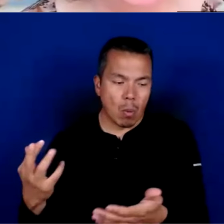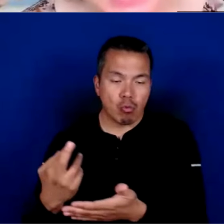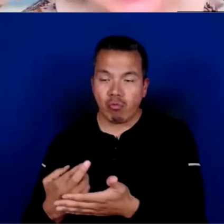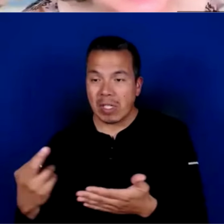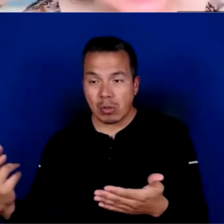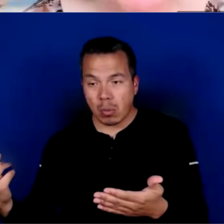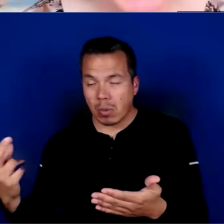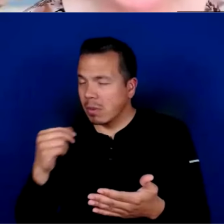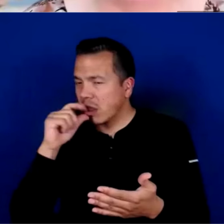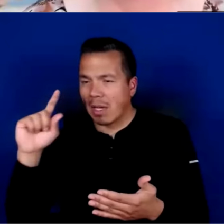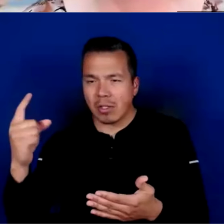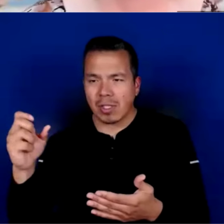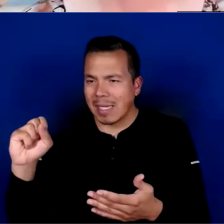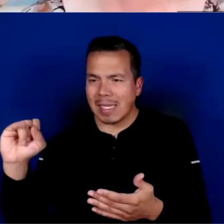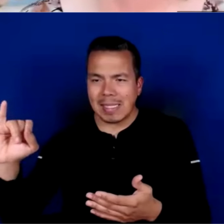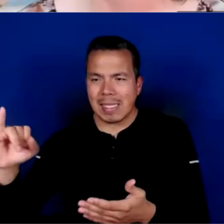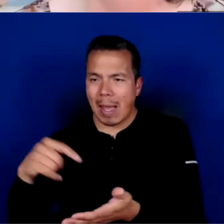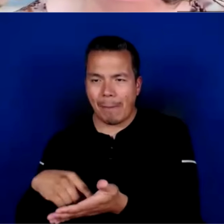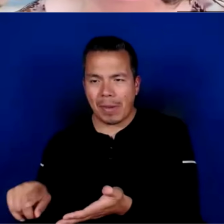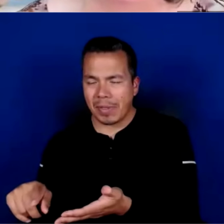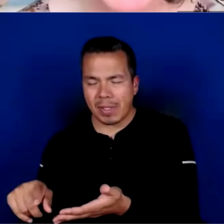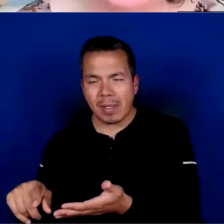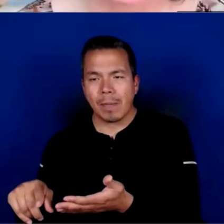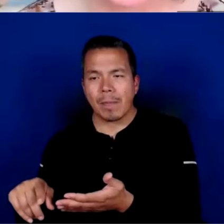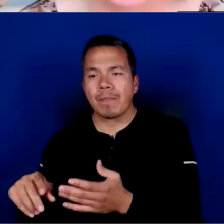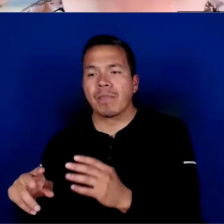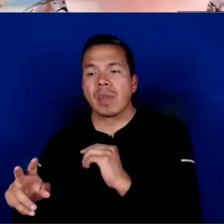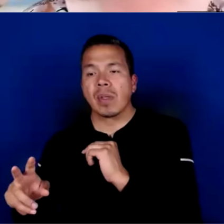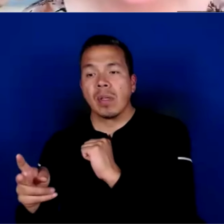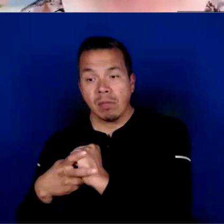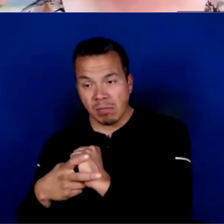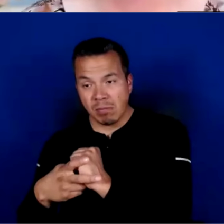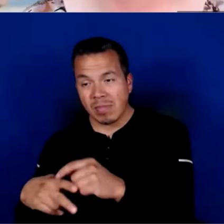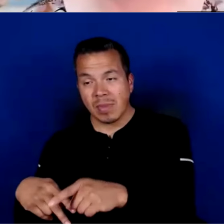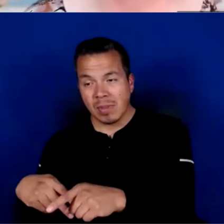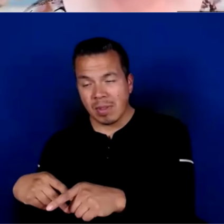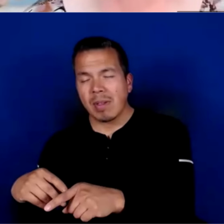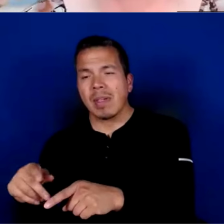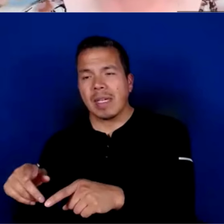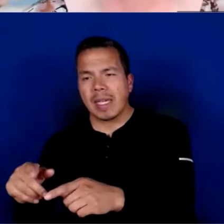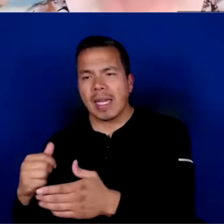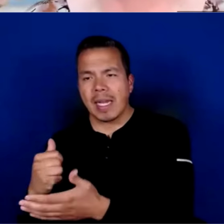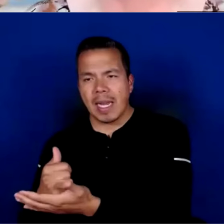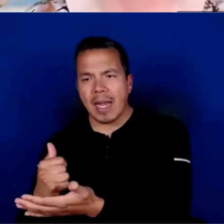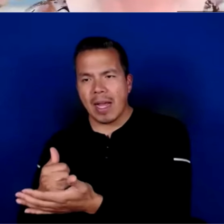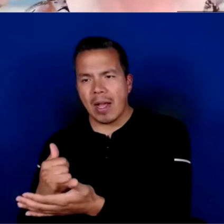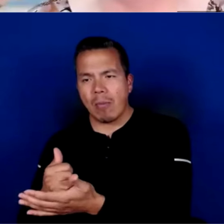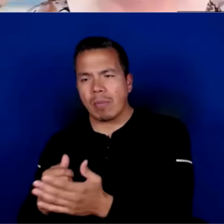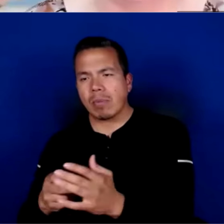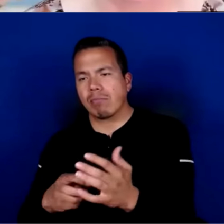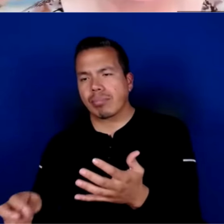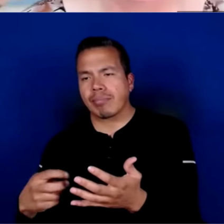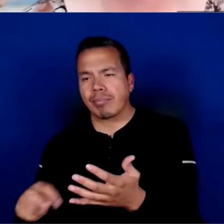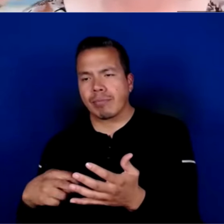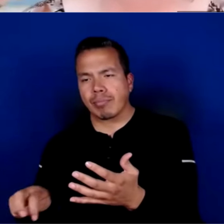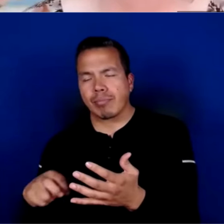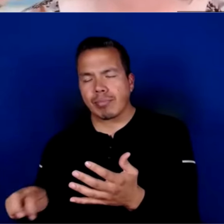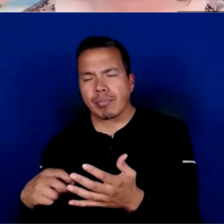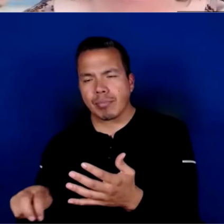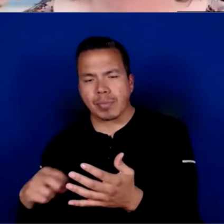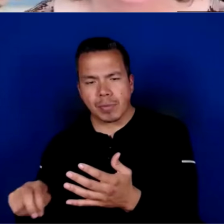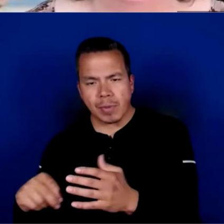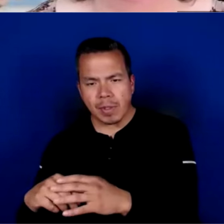other than their SSI payment, and it gives them some SSI to make up for the money that they're setting aside or saving. And